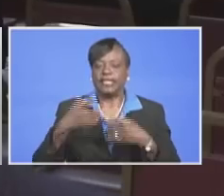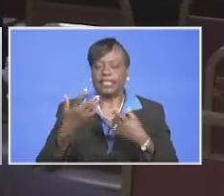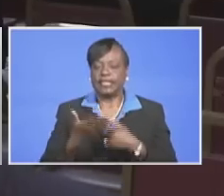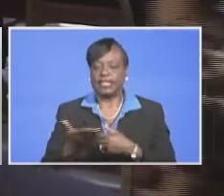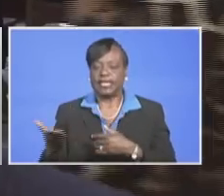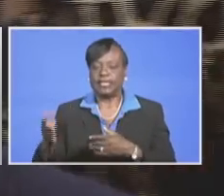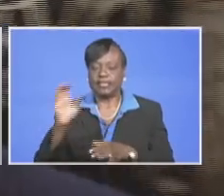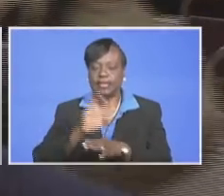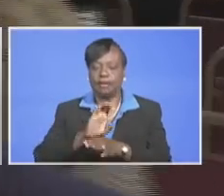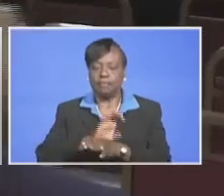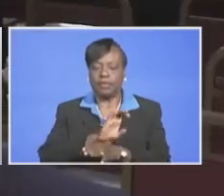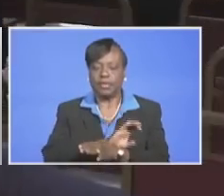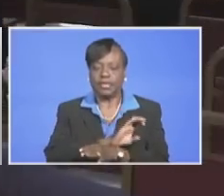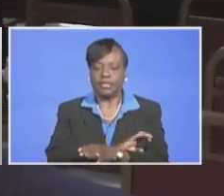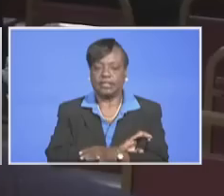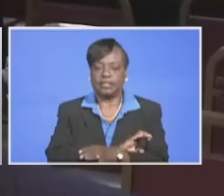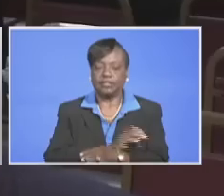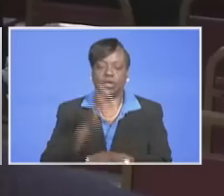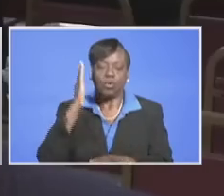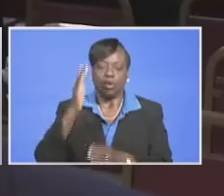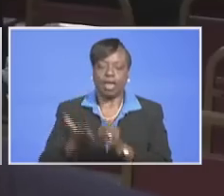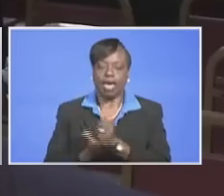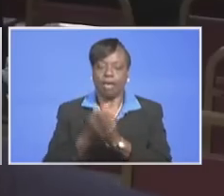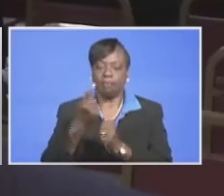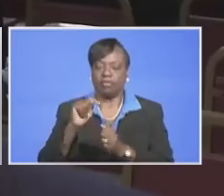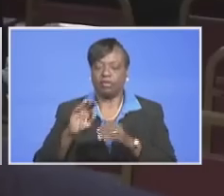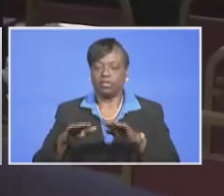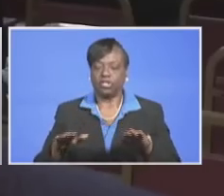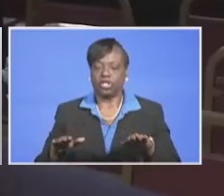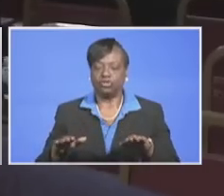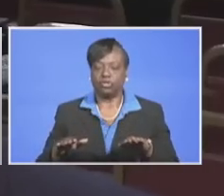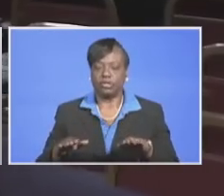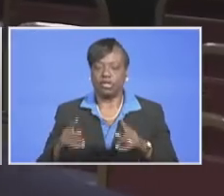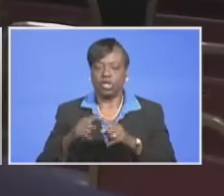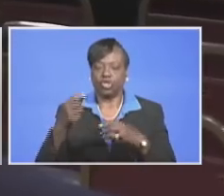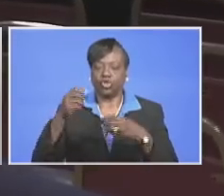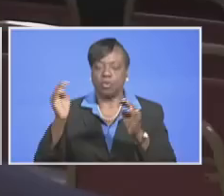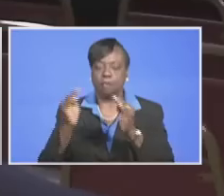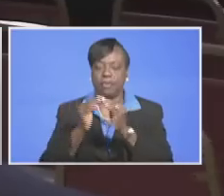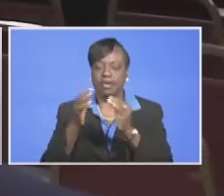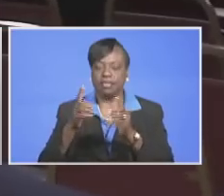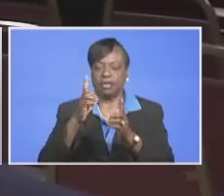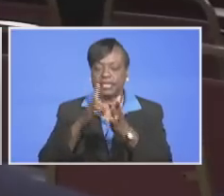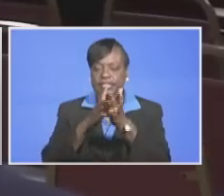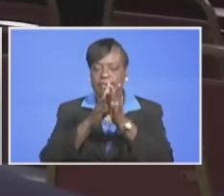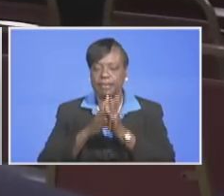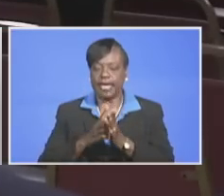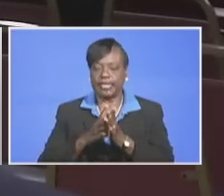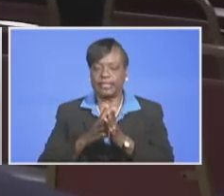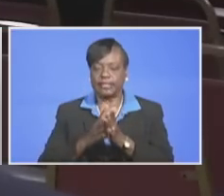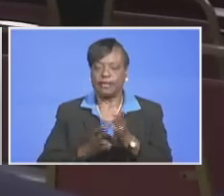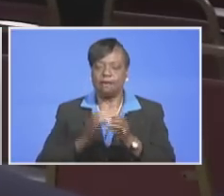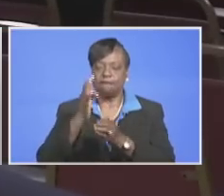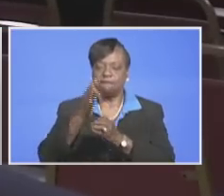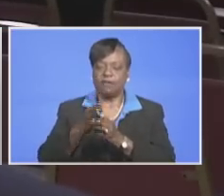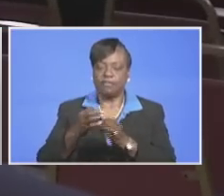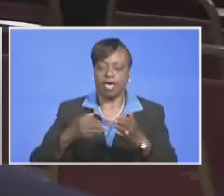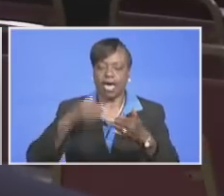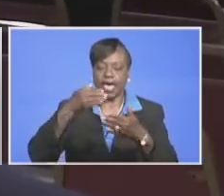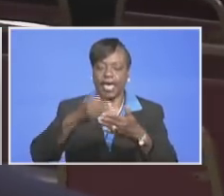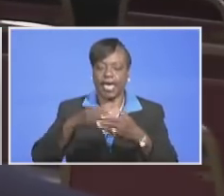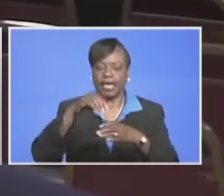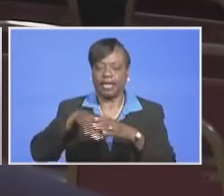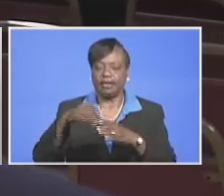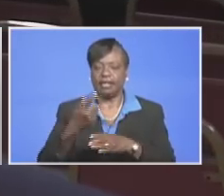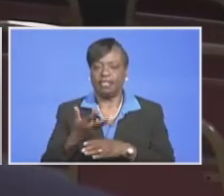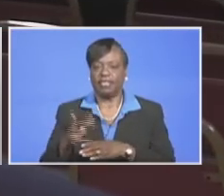computers, I think, would help these kids in order to meet the demands further ahead in their life. And so I feel